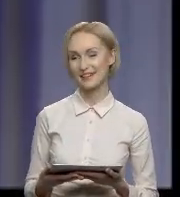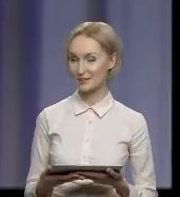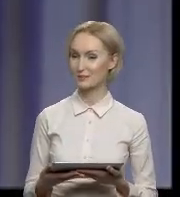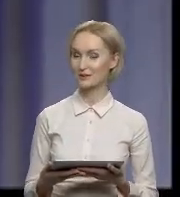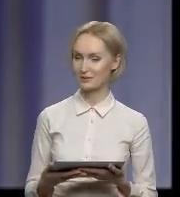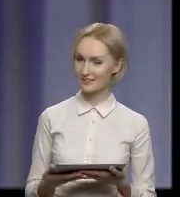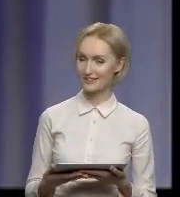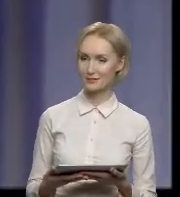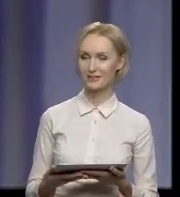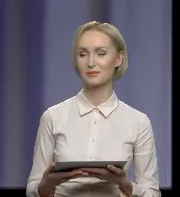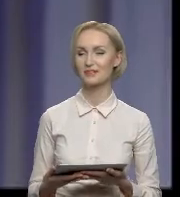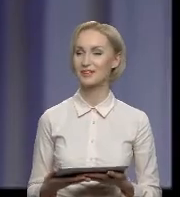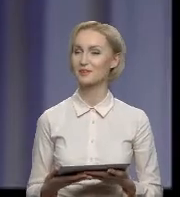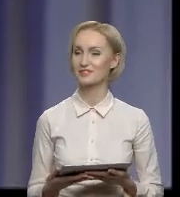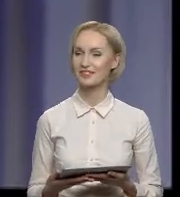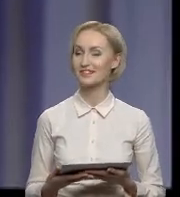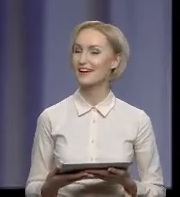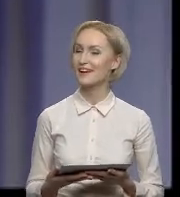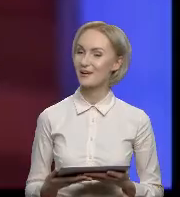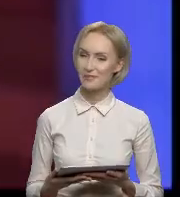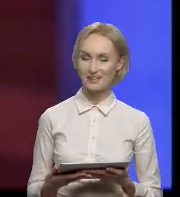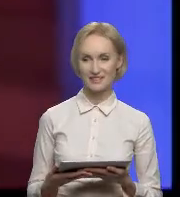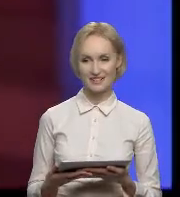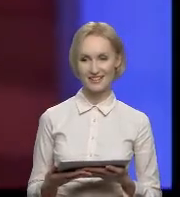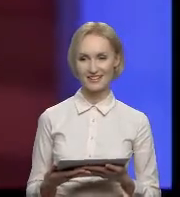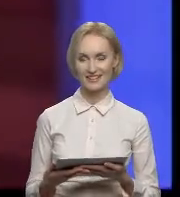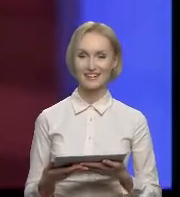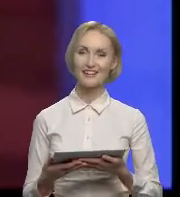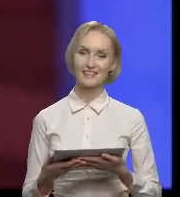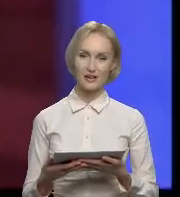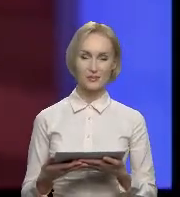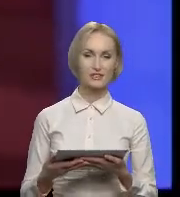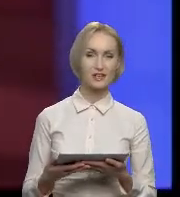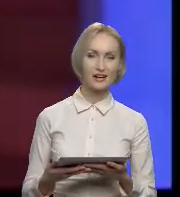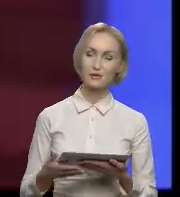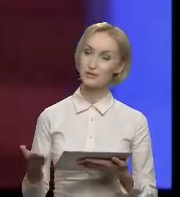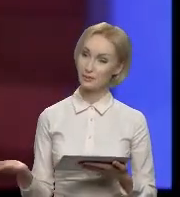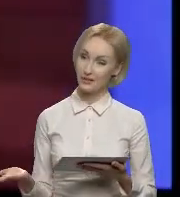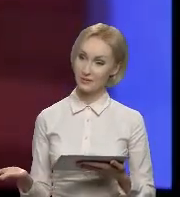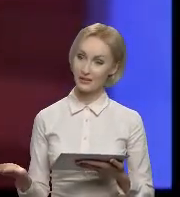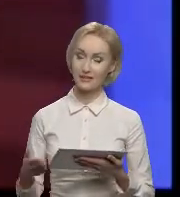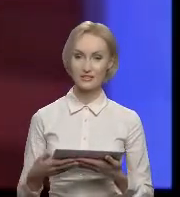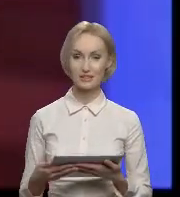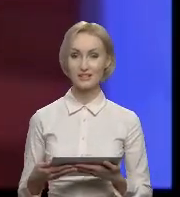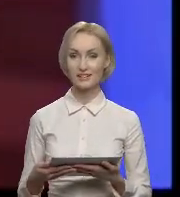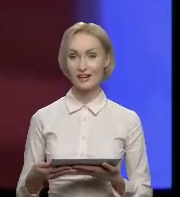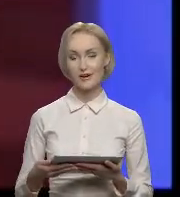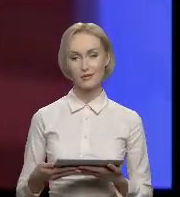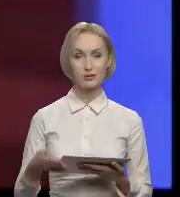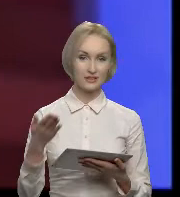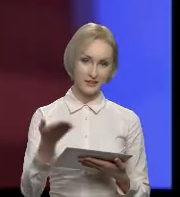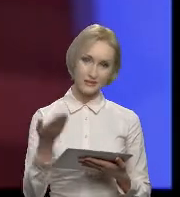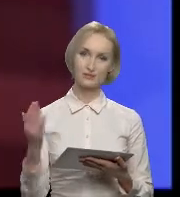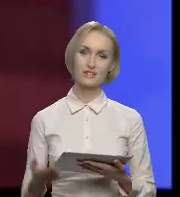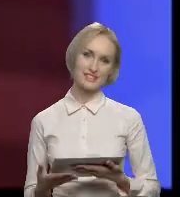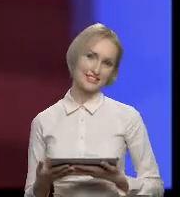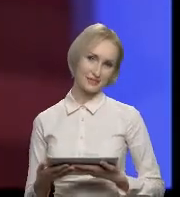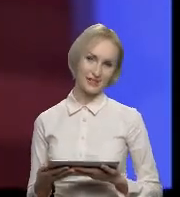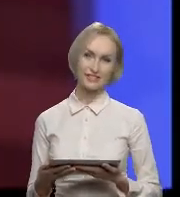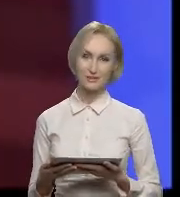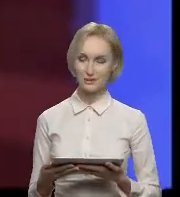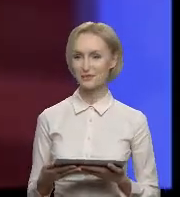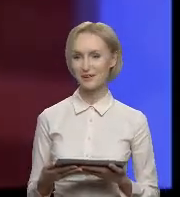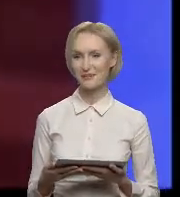to put me on a lie detector test, you I would pass. We put you on a DNA test. Mm-hmm. DNA drama is about to double